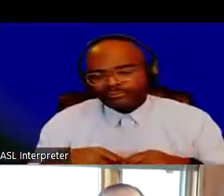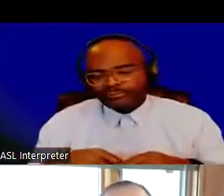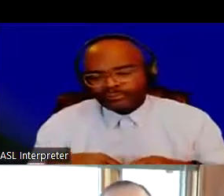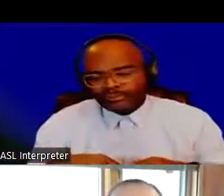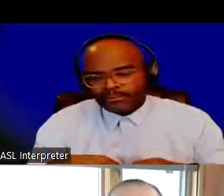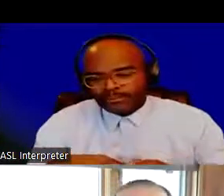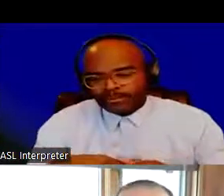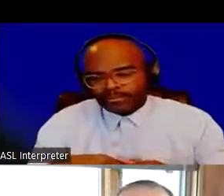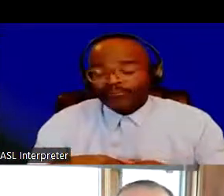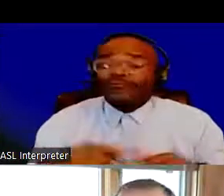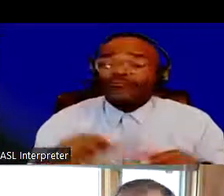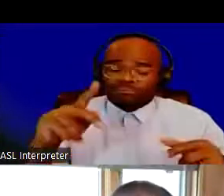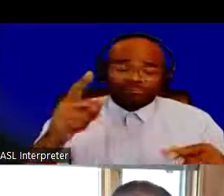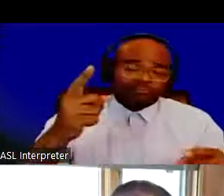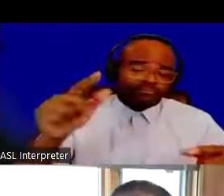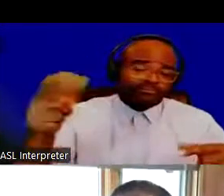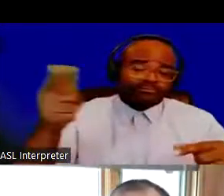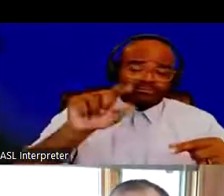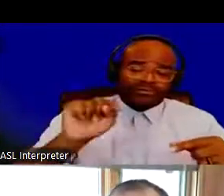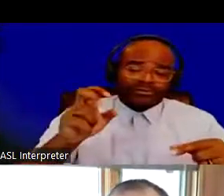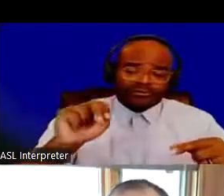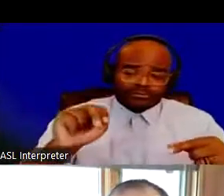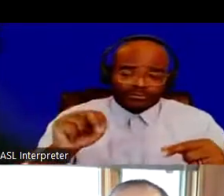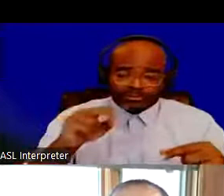Yeah. So the